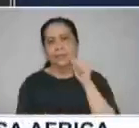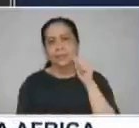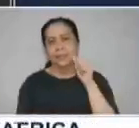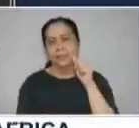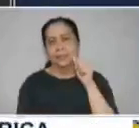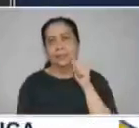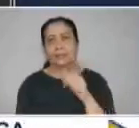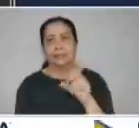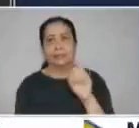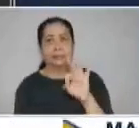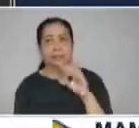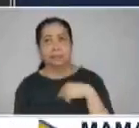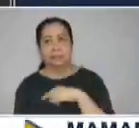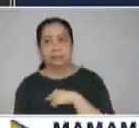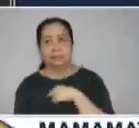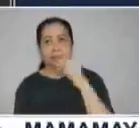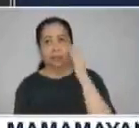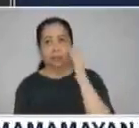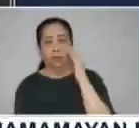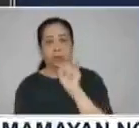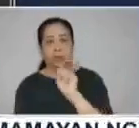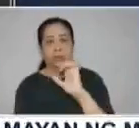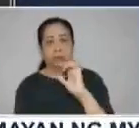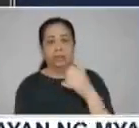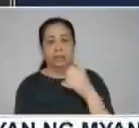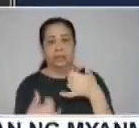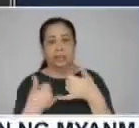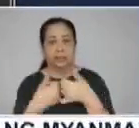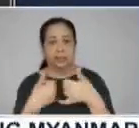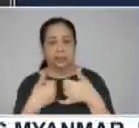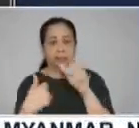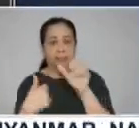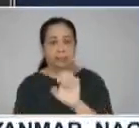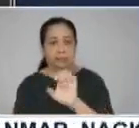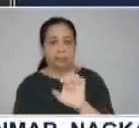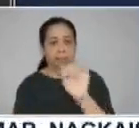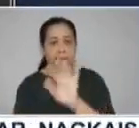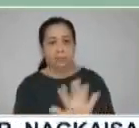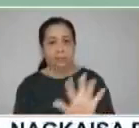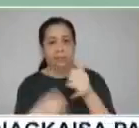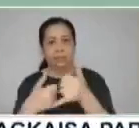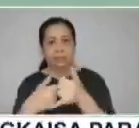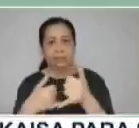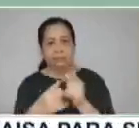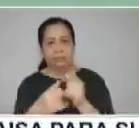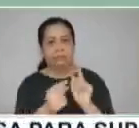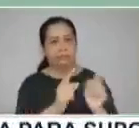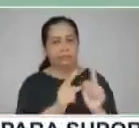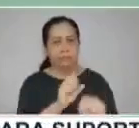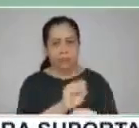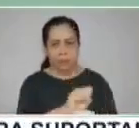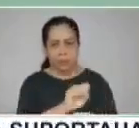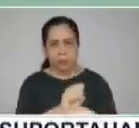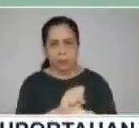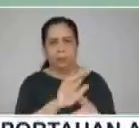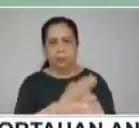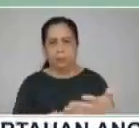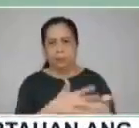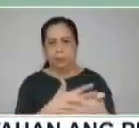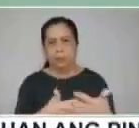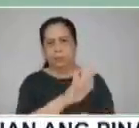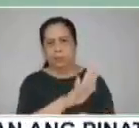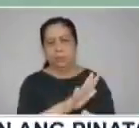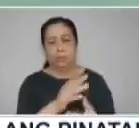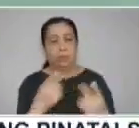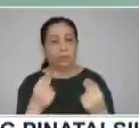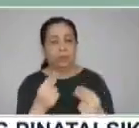particular events like SEA Games, Asian Games, and who knows, the Olympics, diba? Sa ngayon nasa